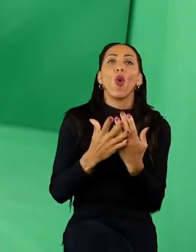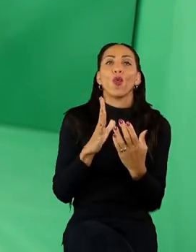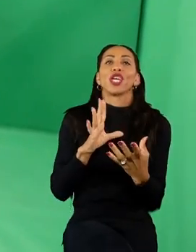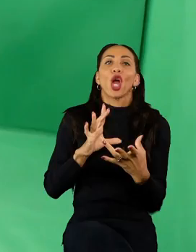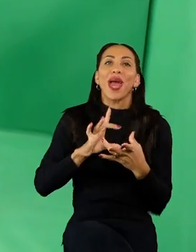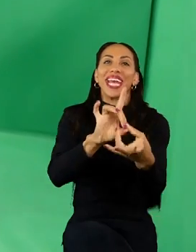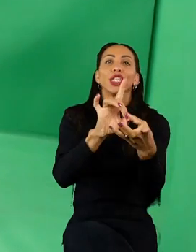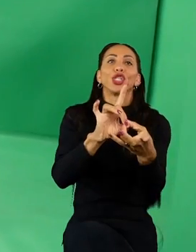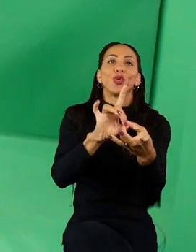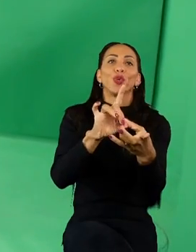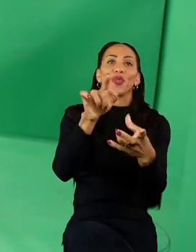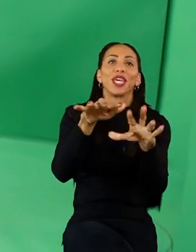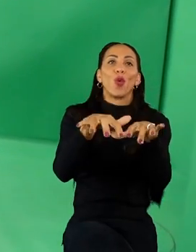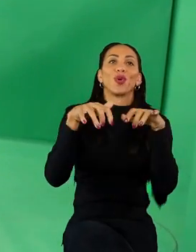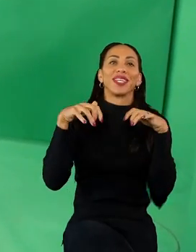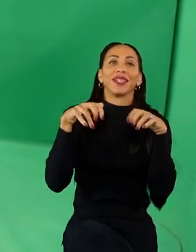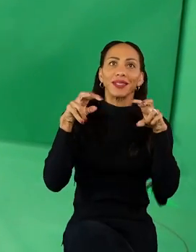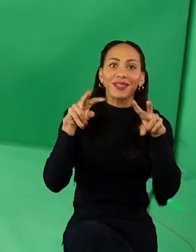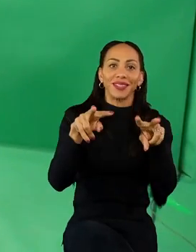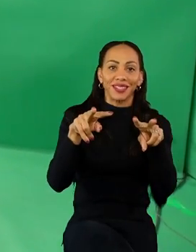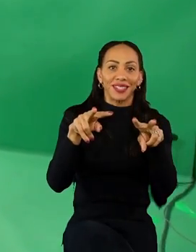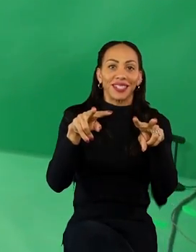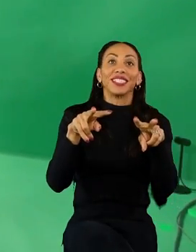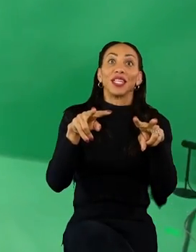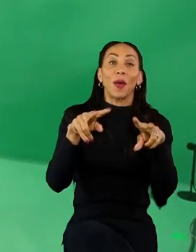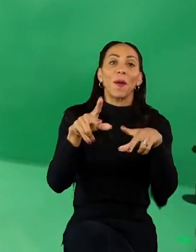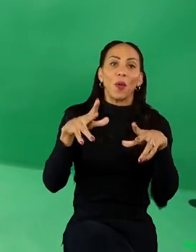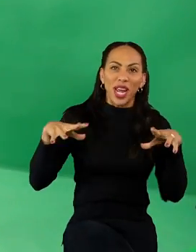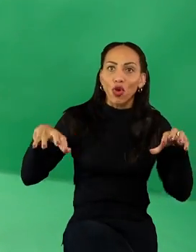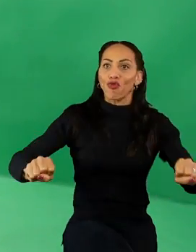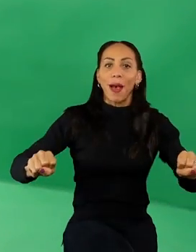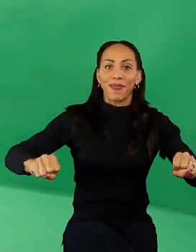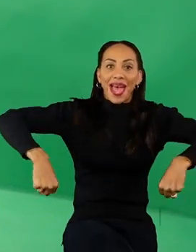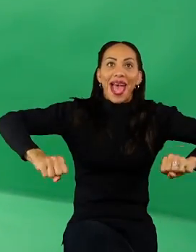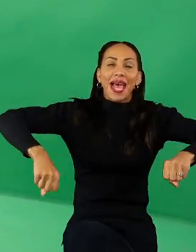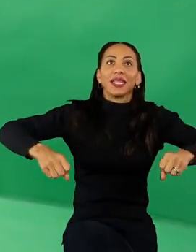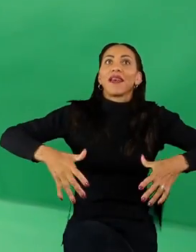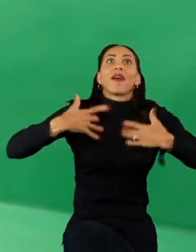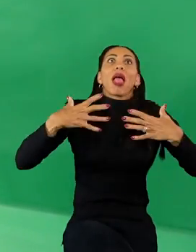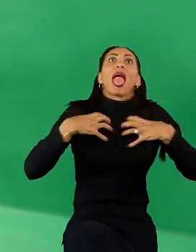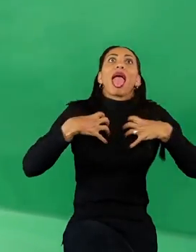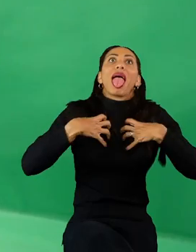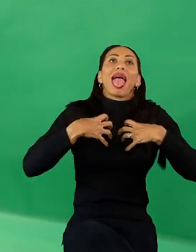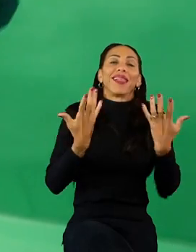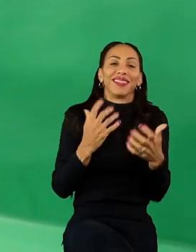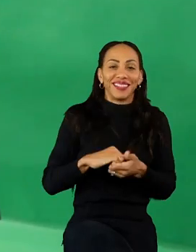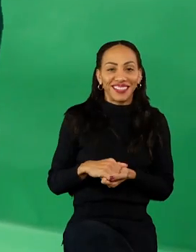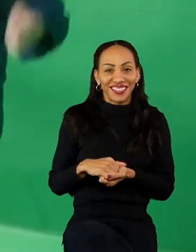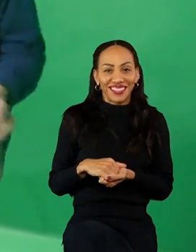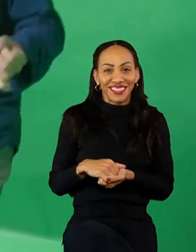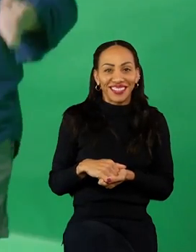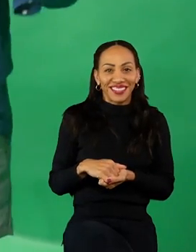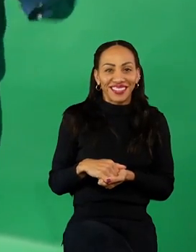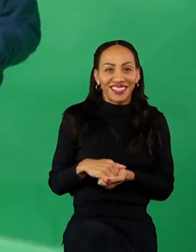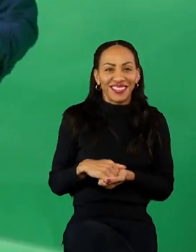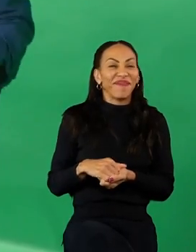end of the show, we break the fourth wall to come into the room of the audience members. Now, we hold their hands, and this normally terrifies them.